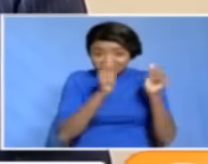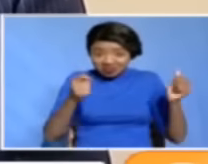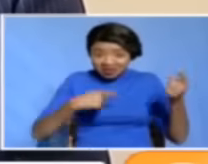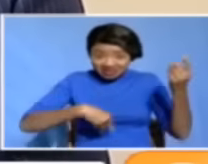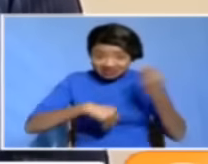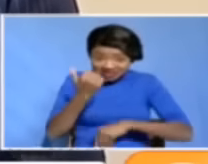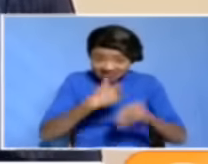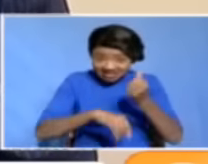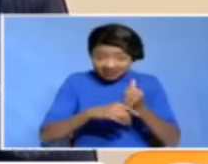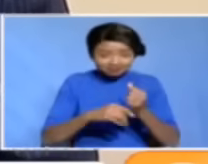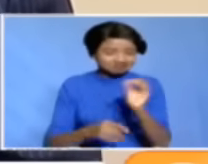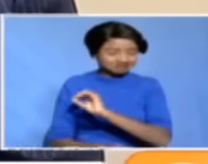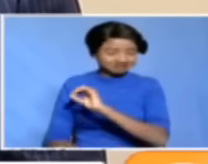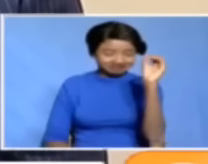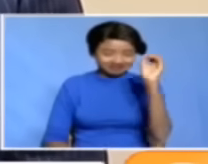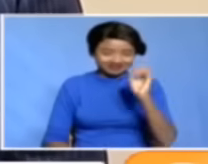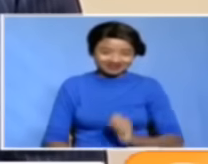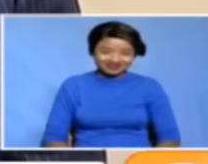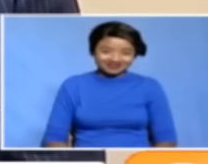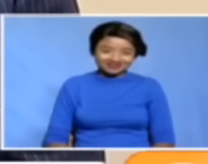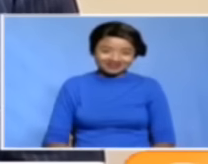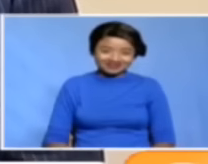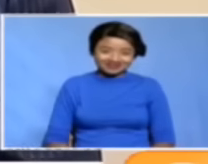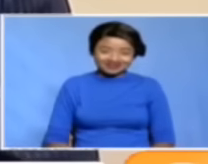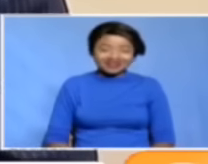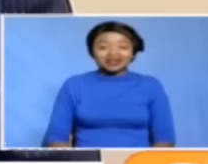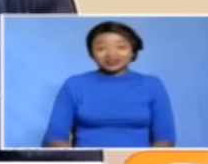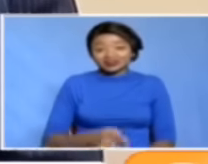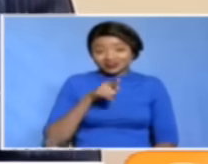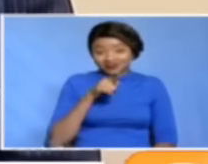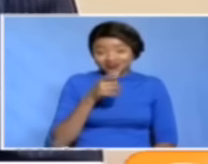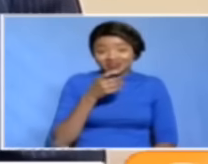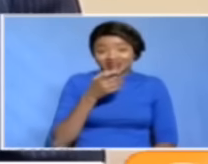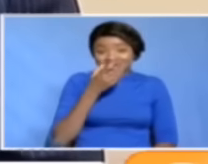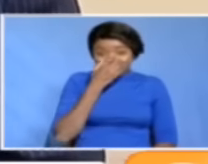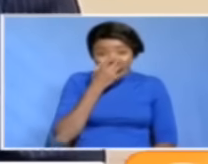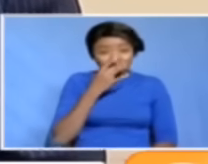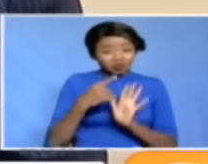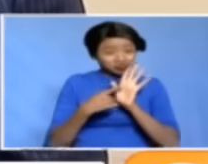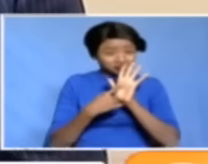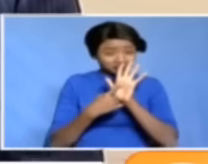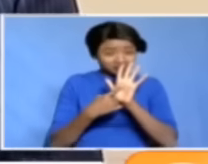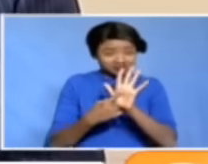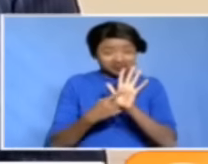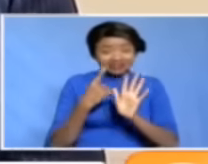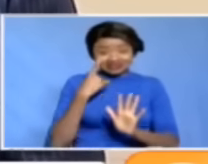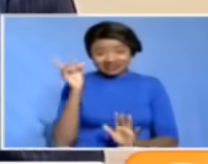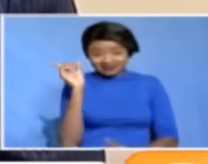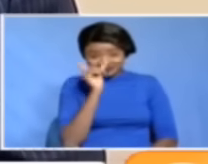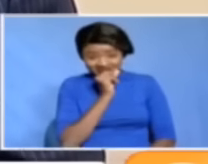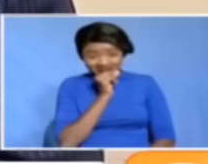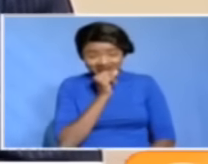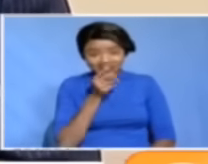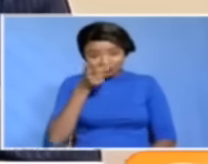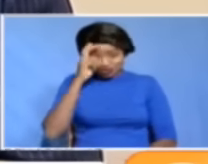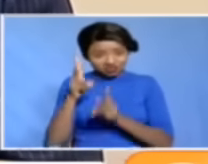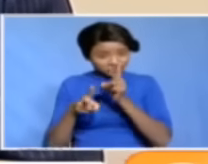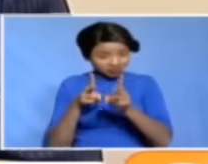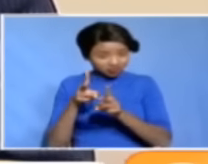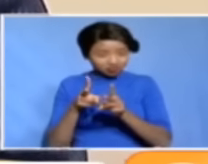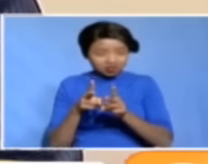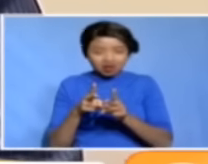country. So once he is a front runner, he is a man to beat in 2022, then